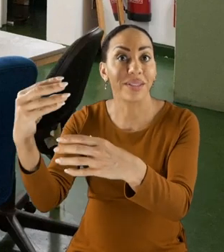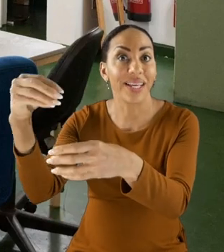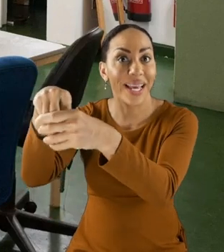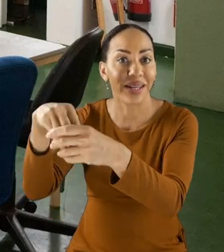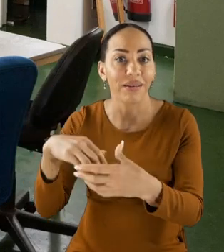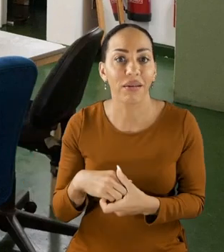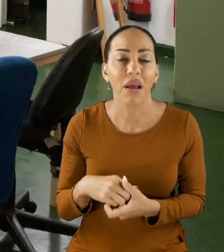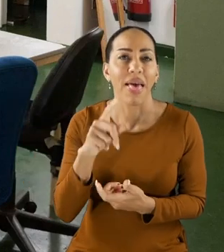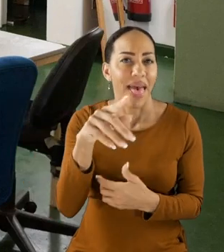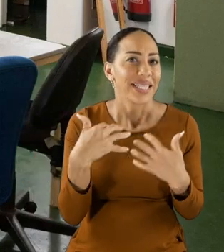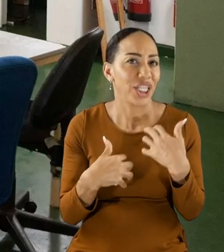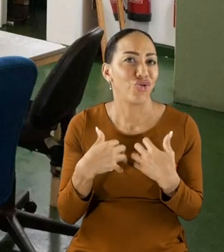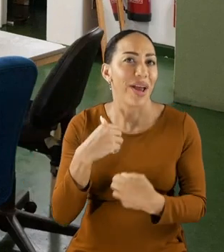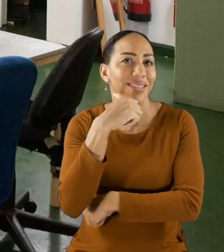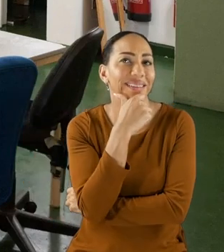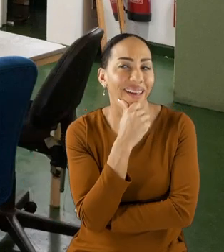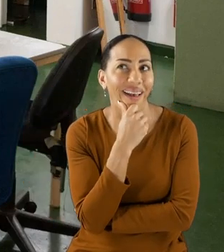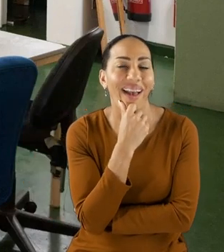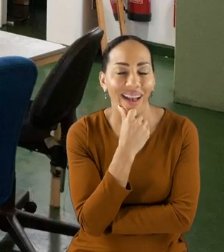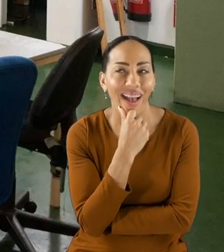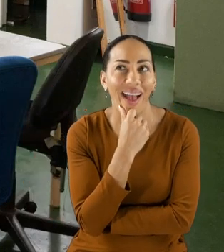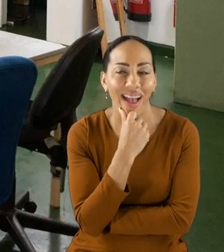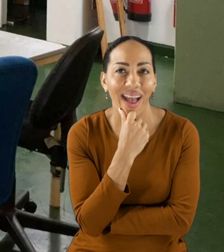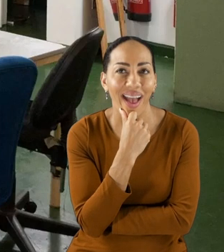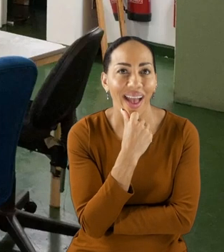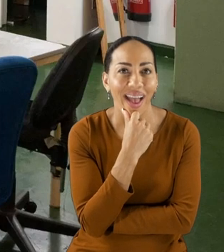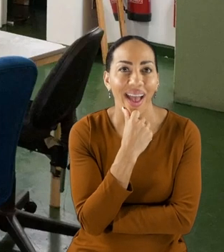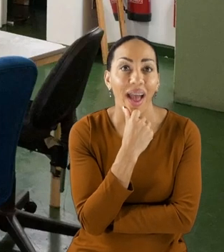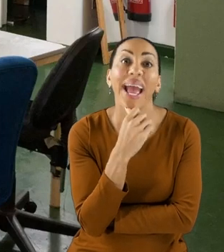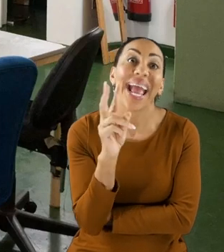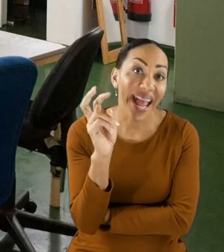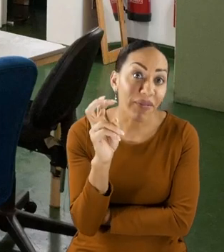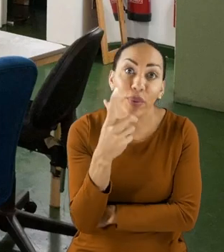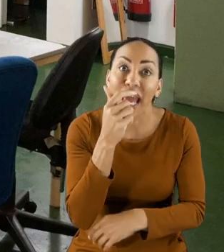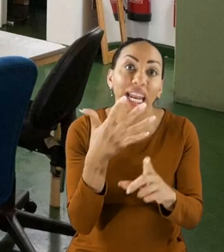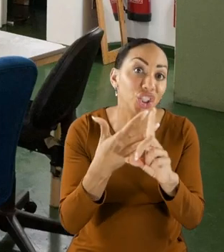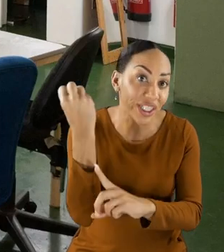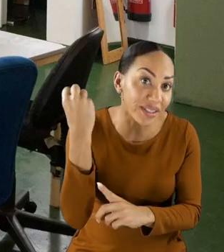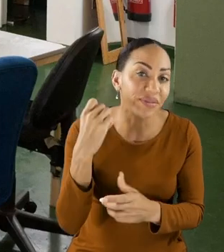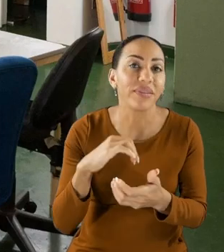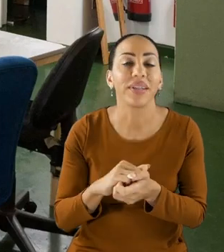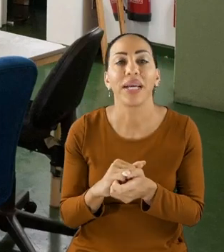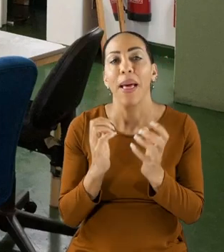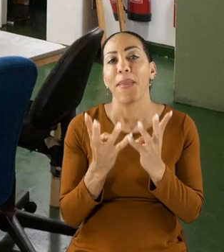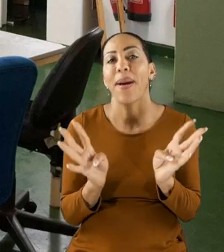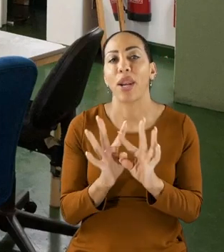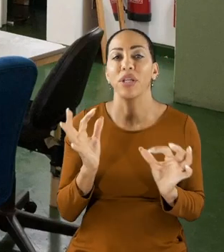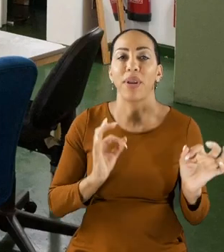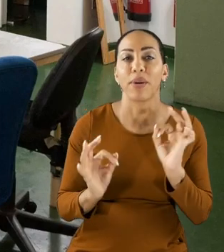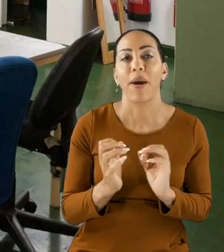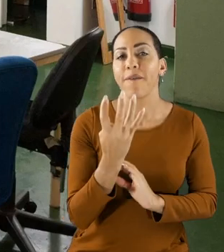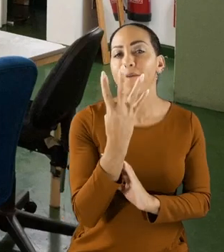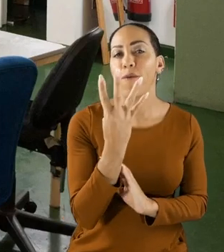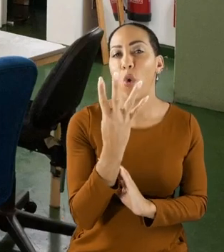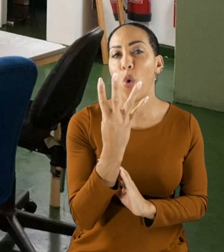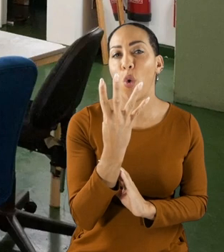Suddenly in your that would be space. An interesting concept, having the, if it could be done, having, so the panel is